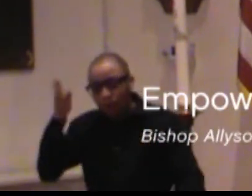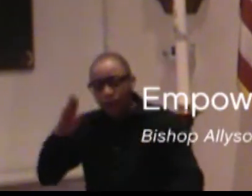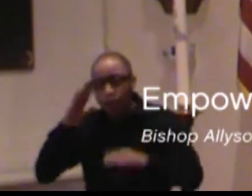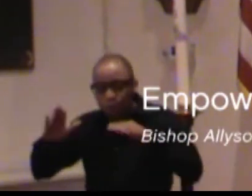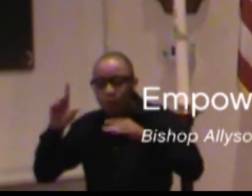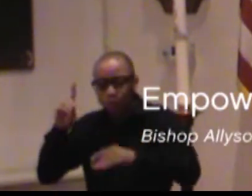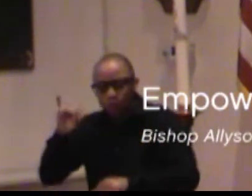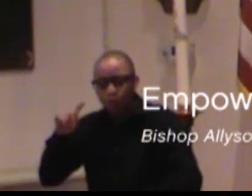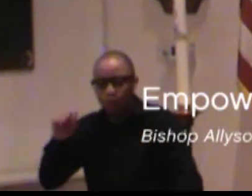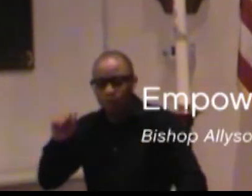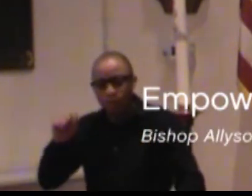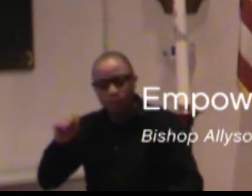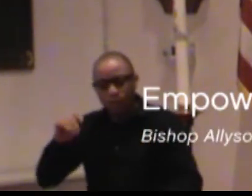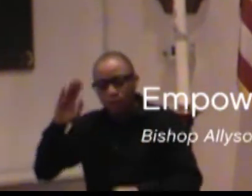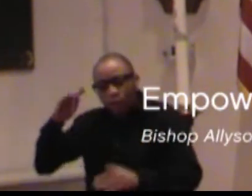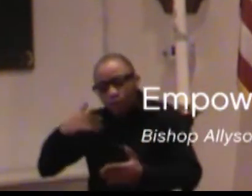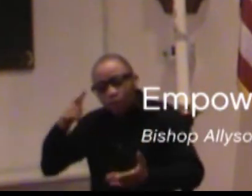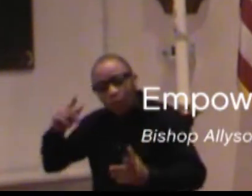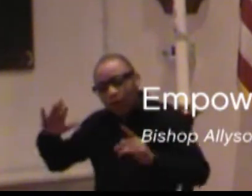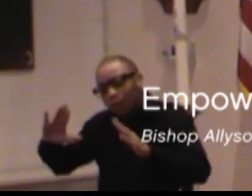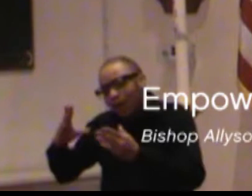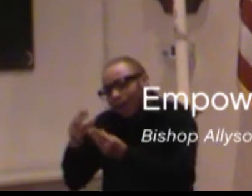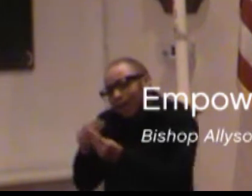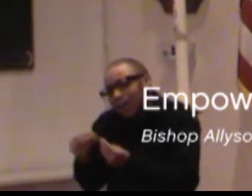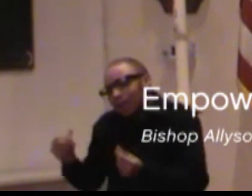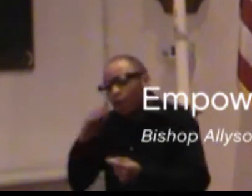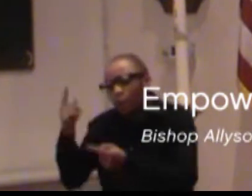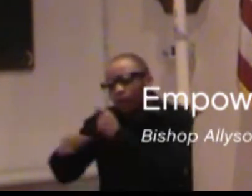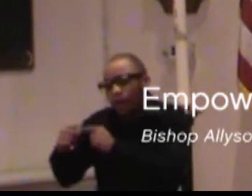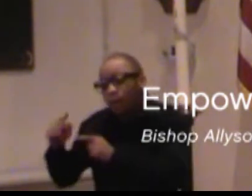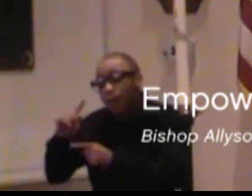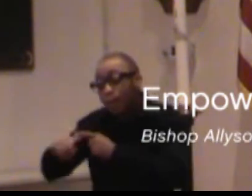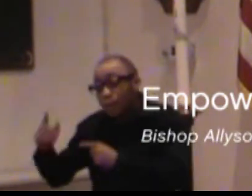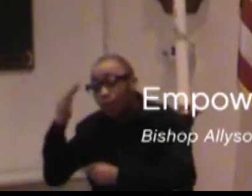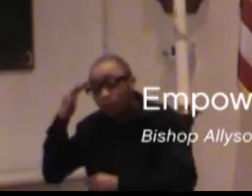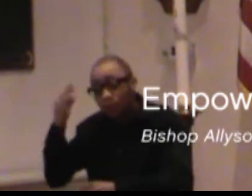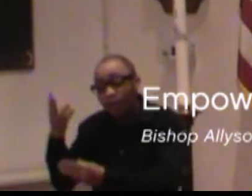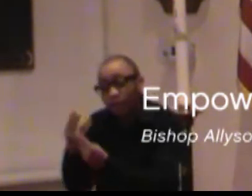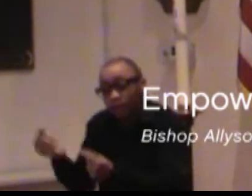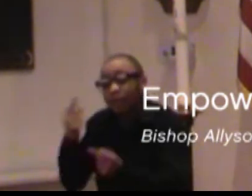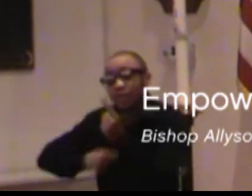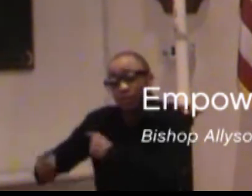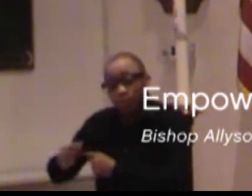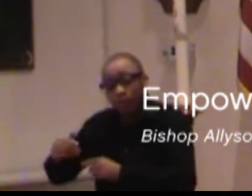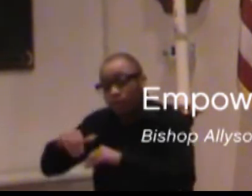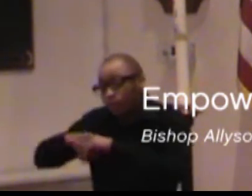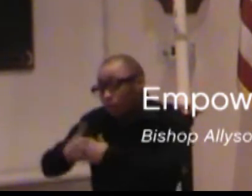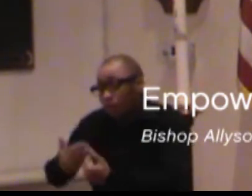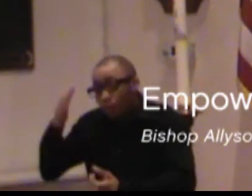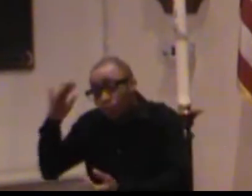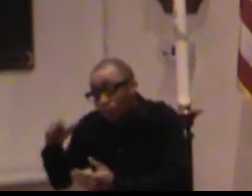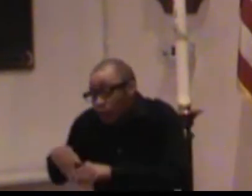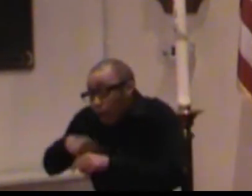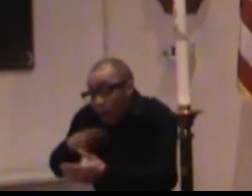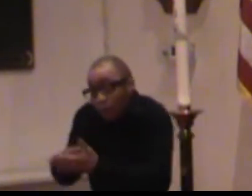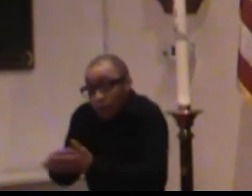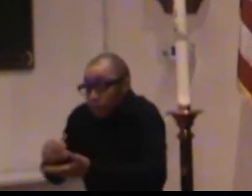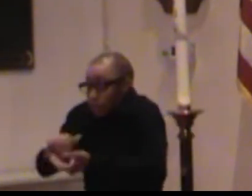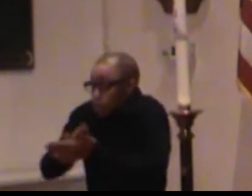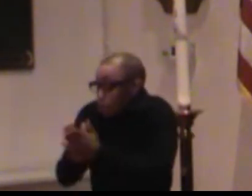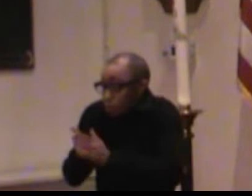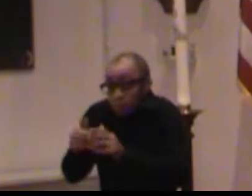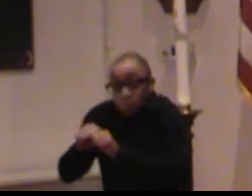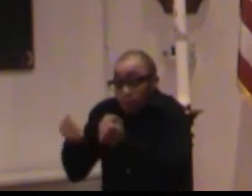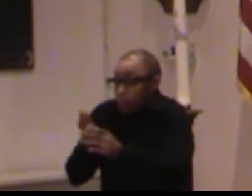it. We don't know how our healing will come. We just know that the healing is coming. We don't know how our financial breakthrough is going to